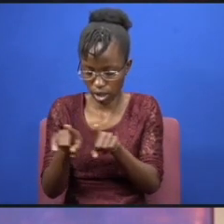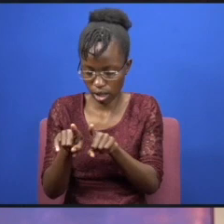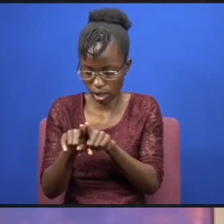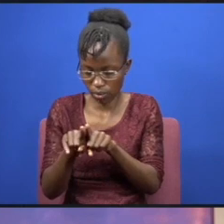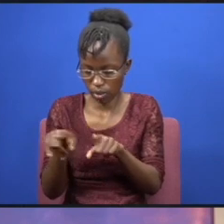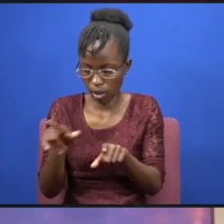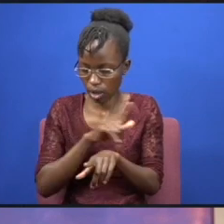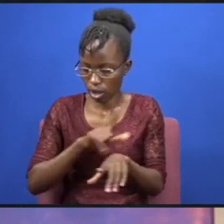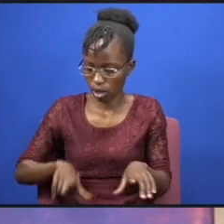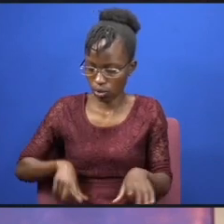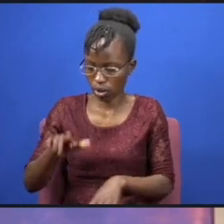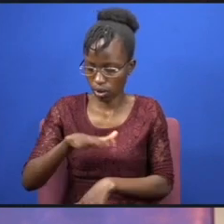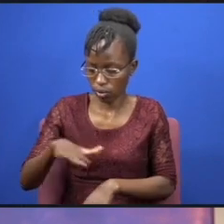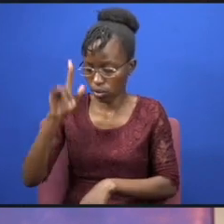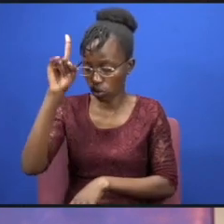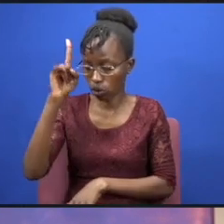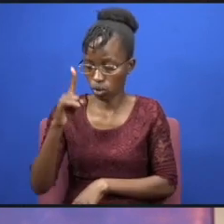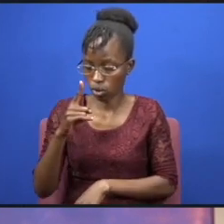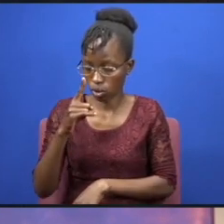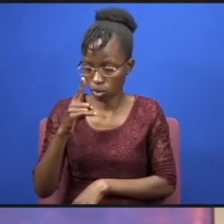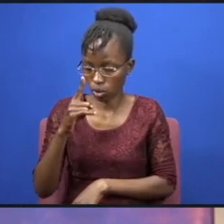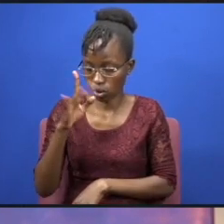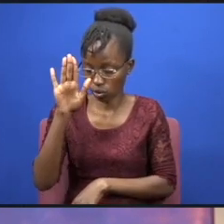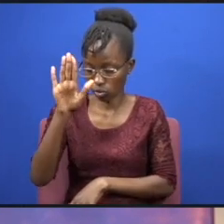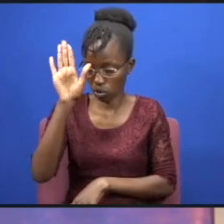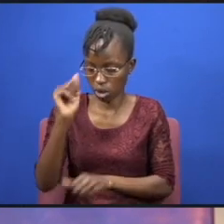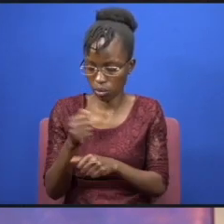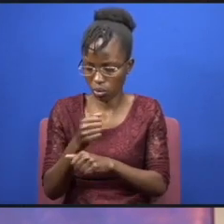In the presence of who you are, we cannot remain the same.